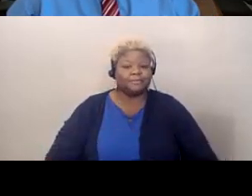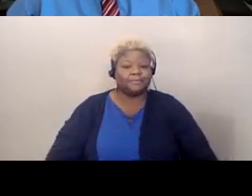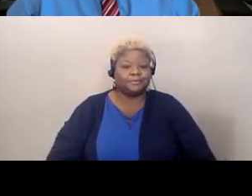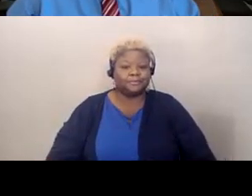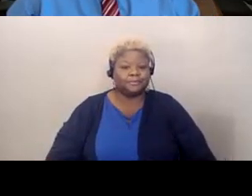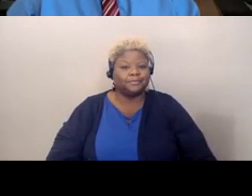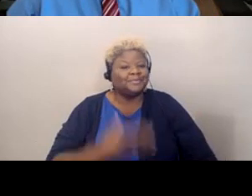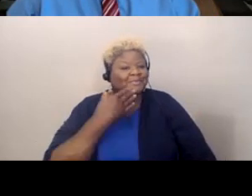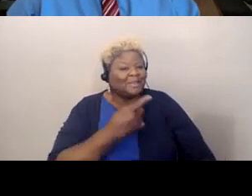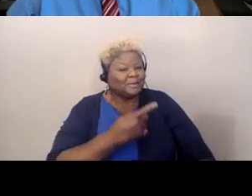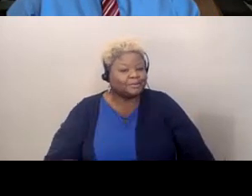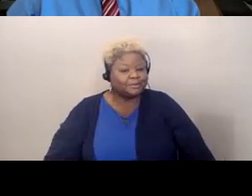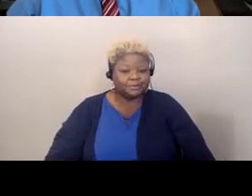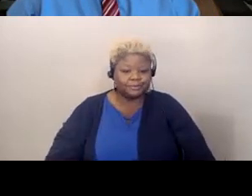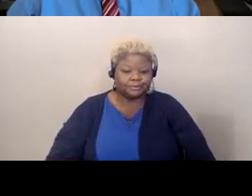Thank you.